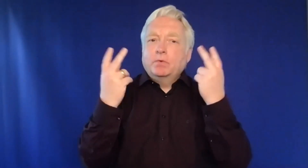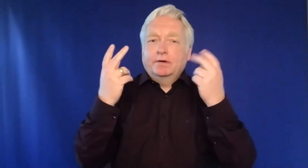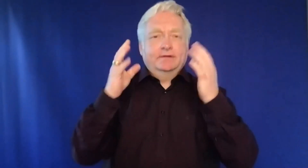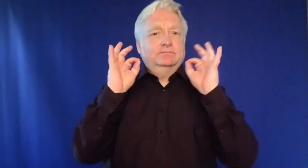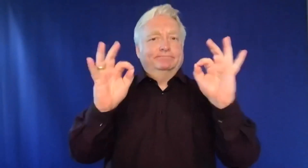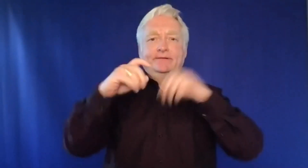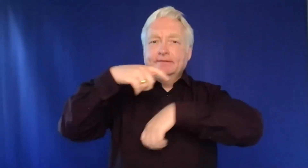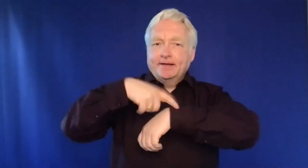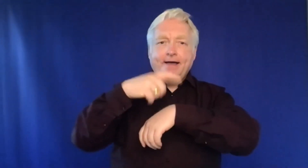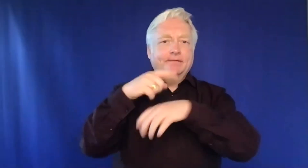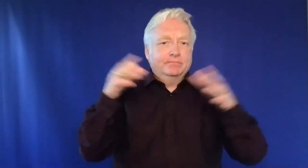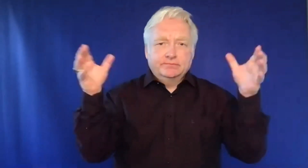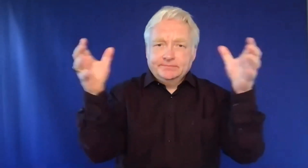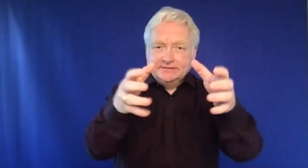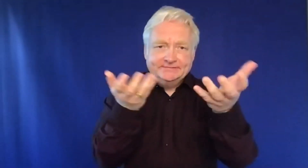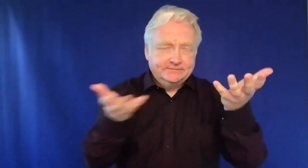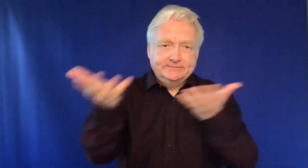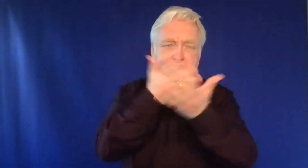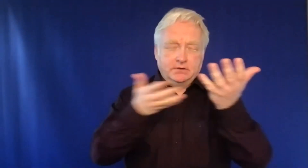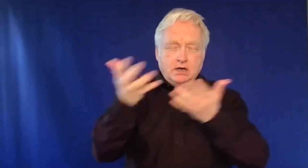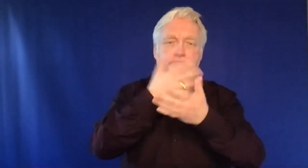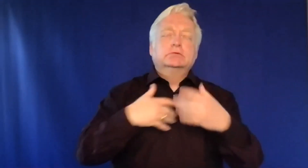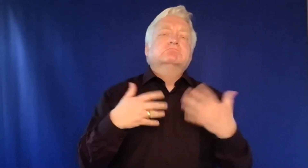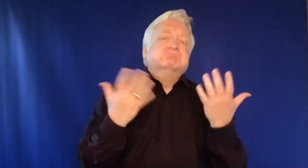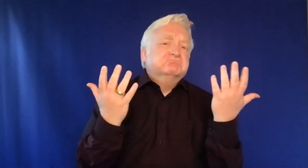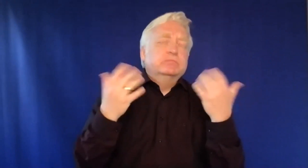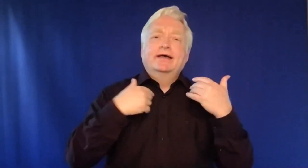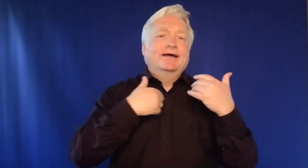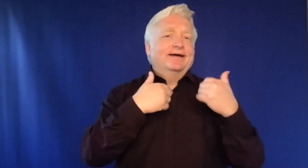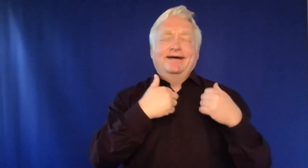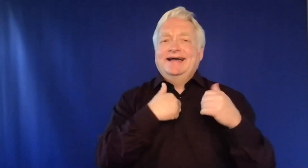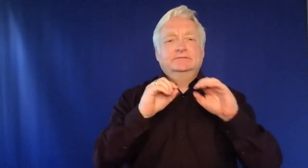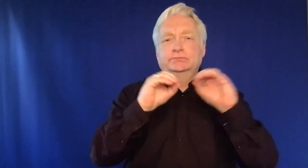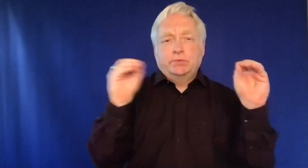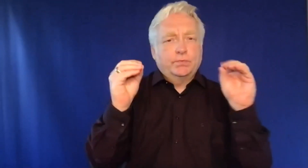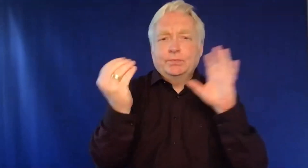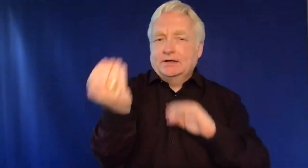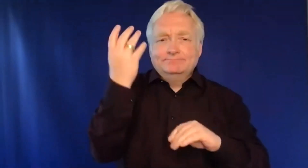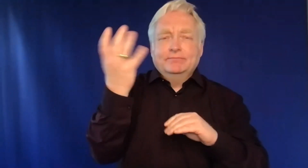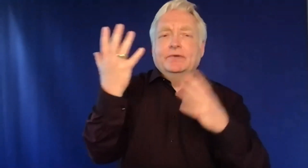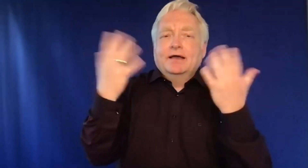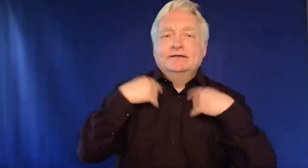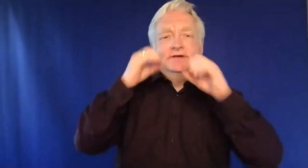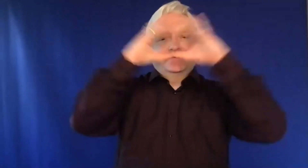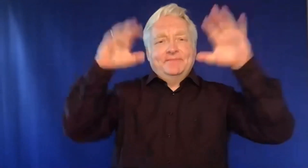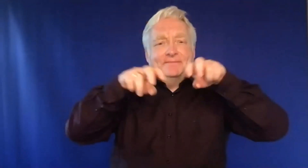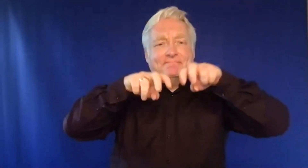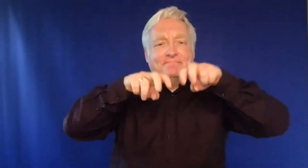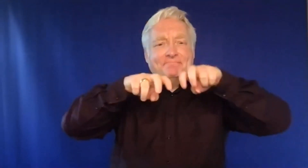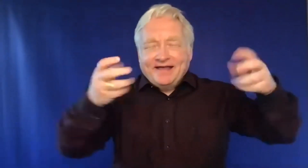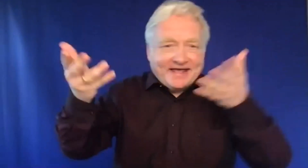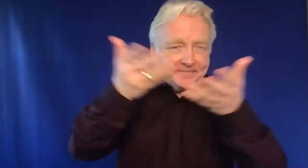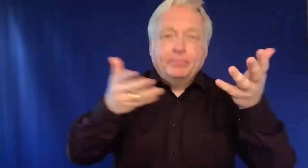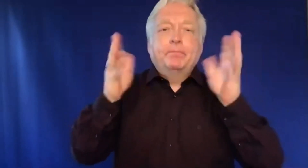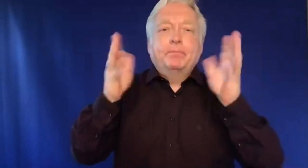panel. Creo que este es un evento muy importante, justo en este momento también es muy pertinente la discusión.